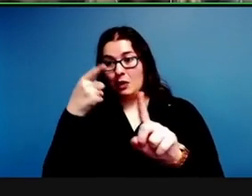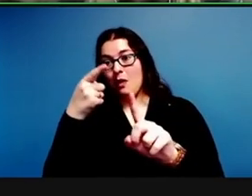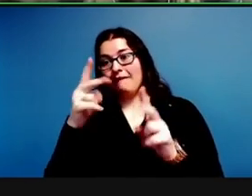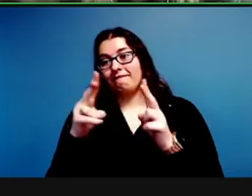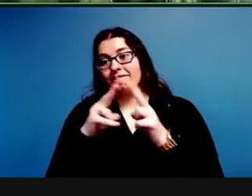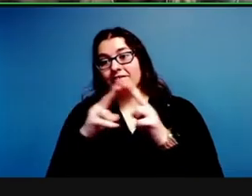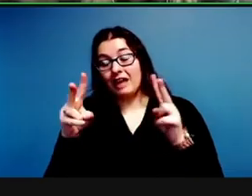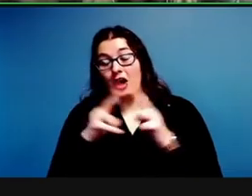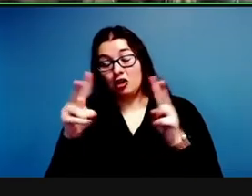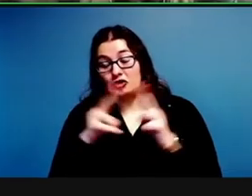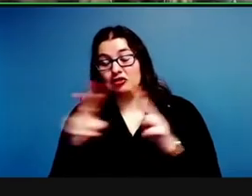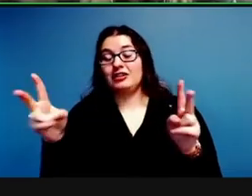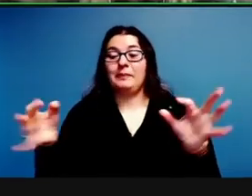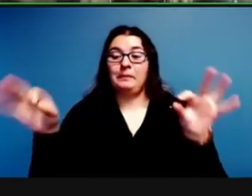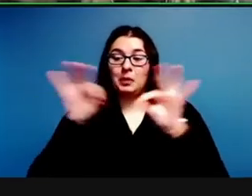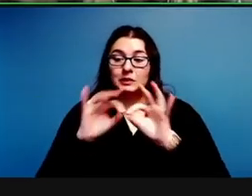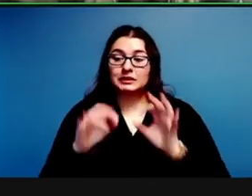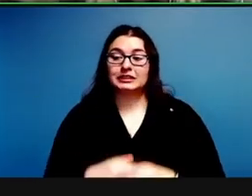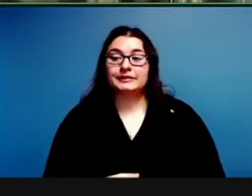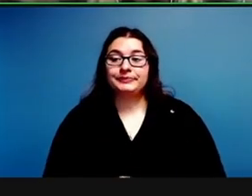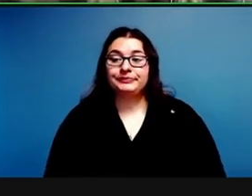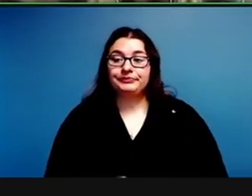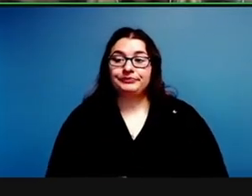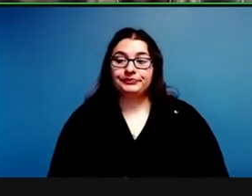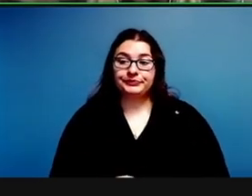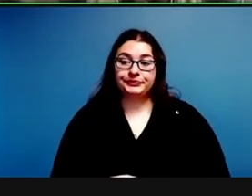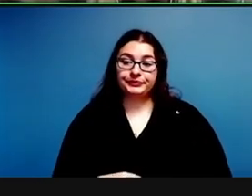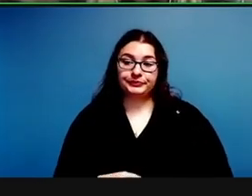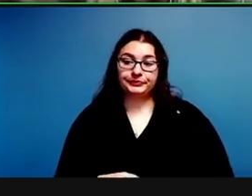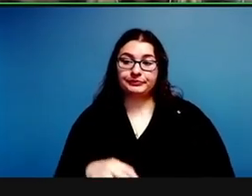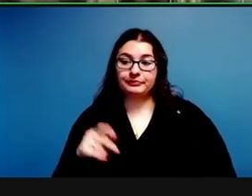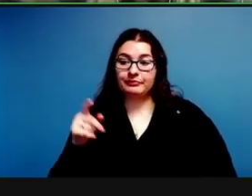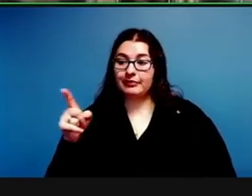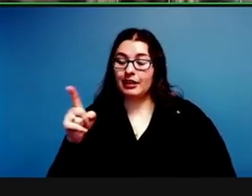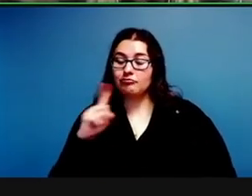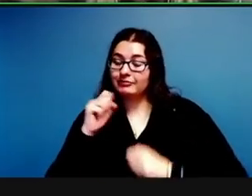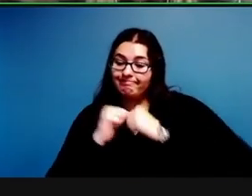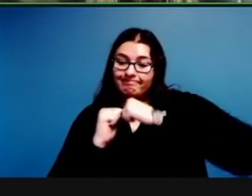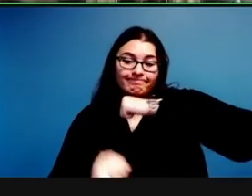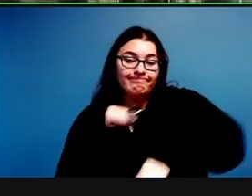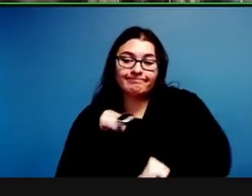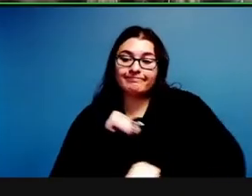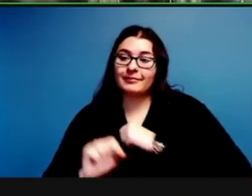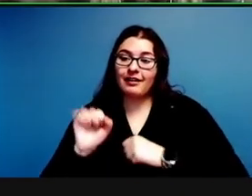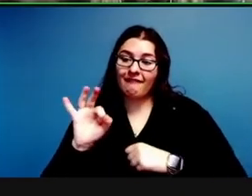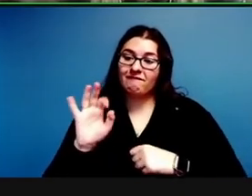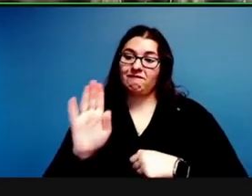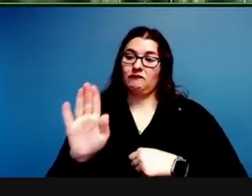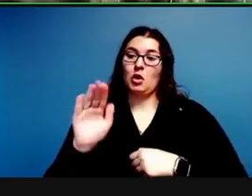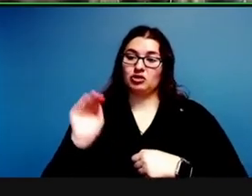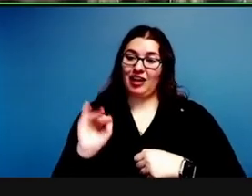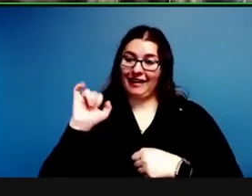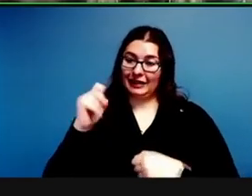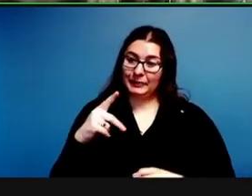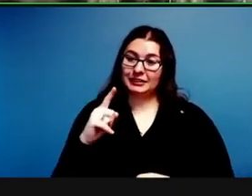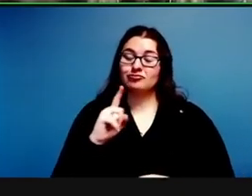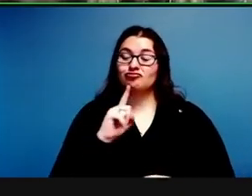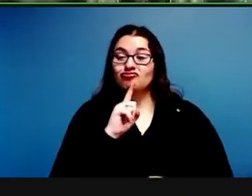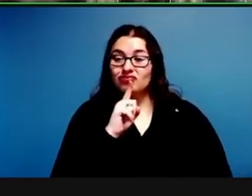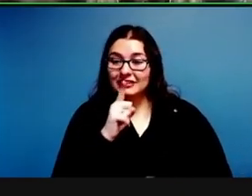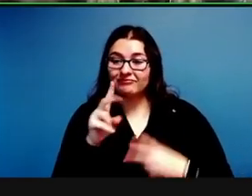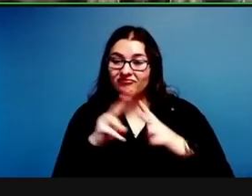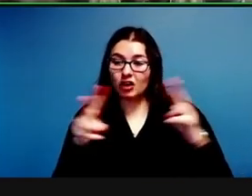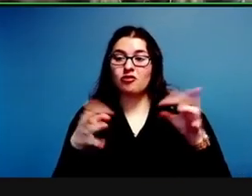really, really important. They are the backbone of your child's IEP, and it's really,